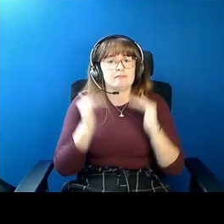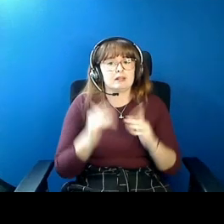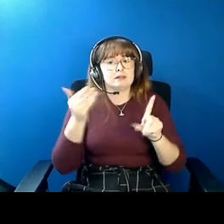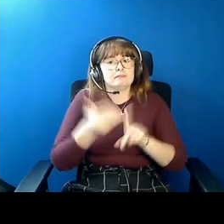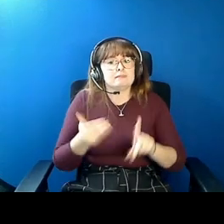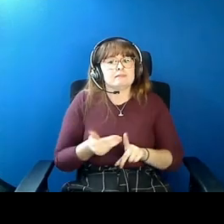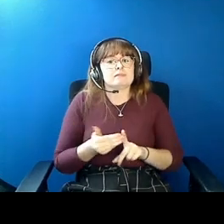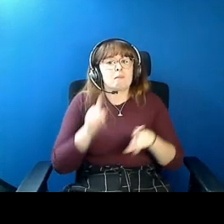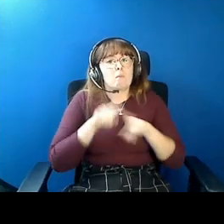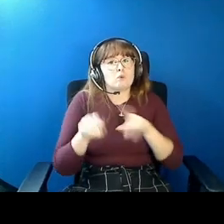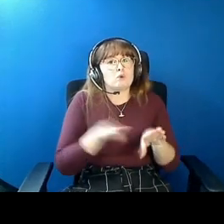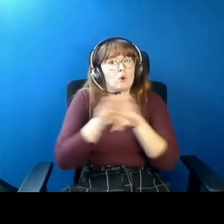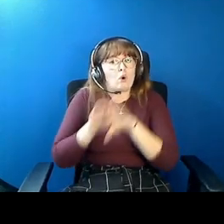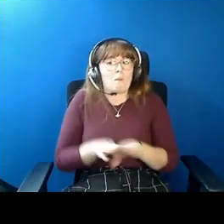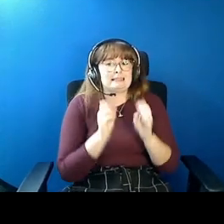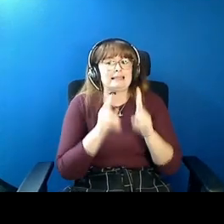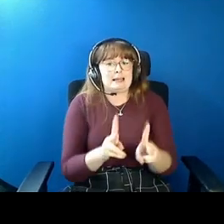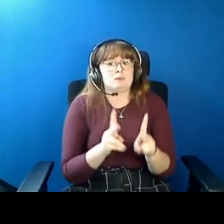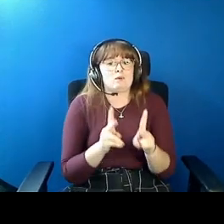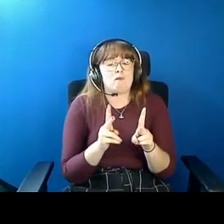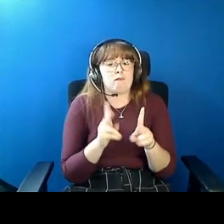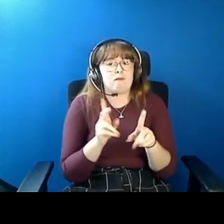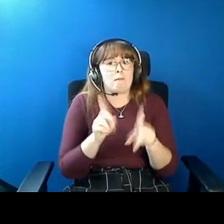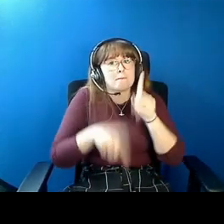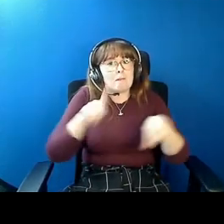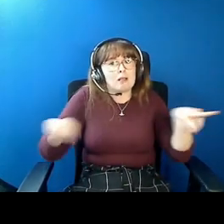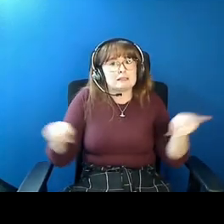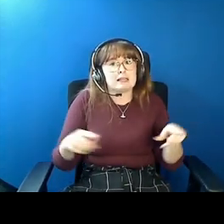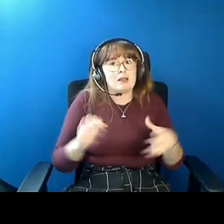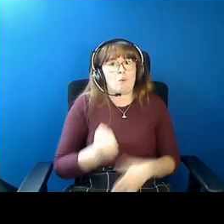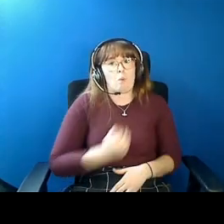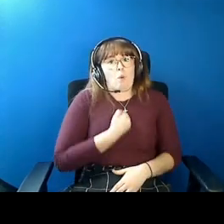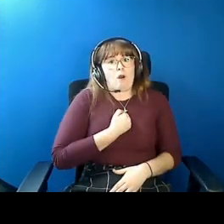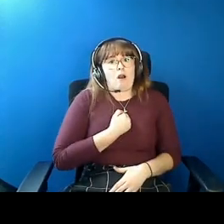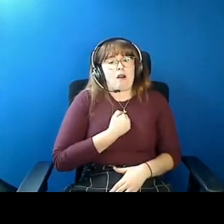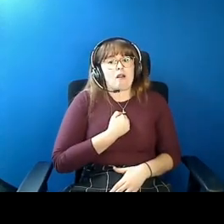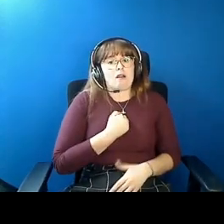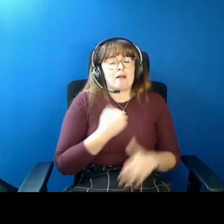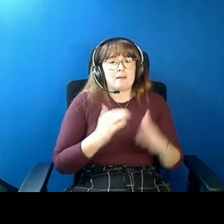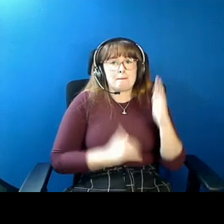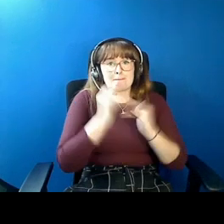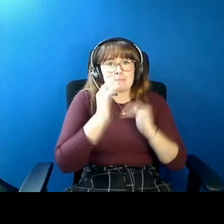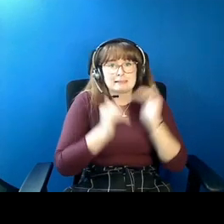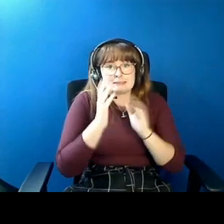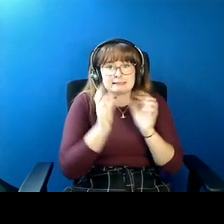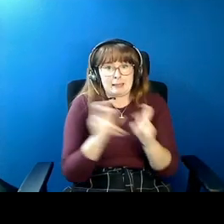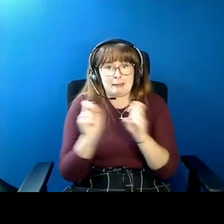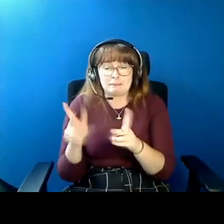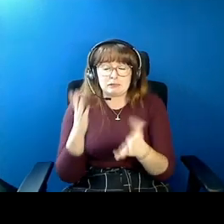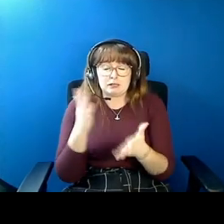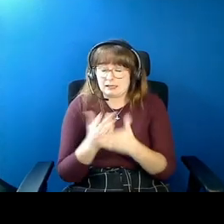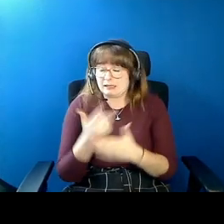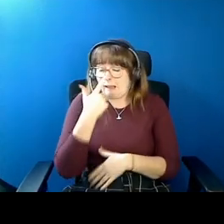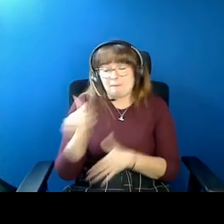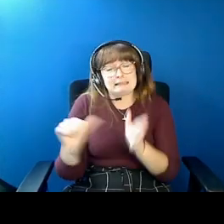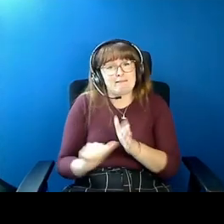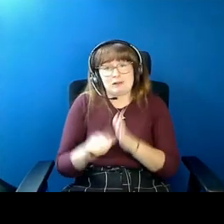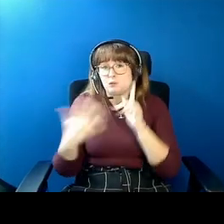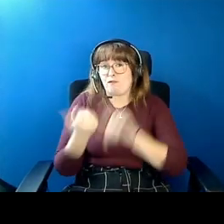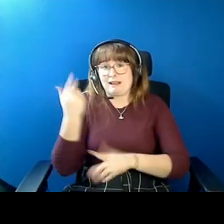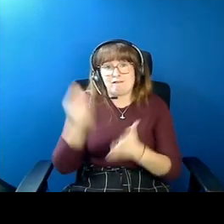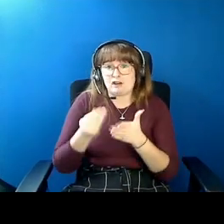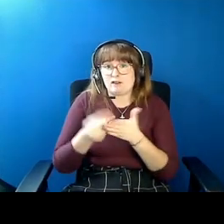mixed-use buildings. Could be potentially quite tricky to unlock funding for that sort of building